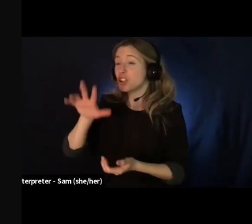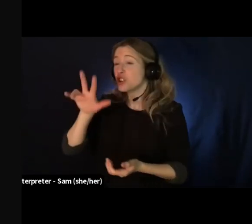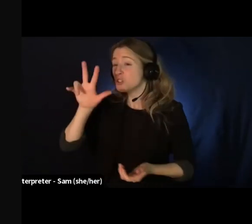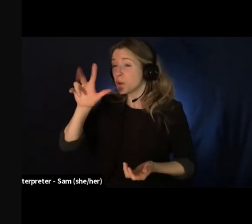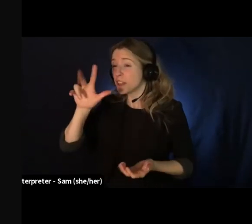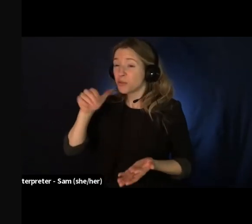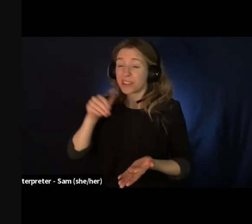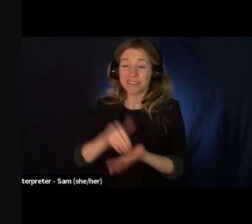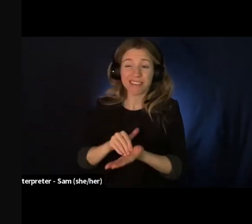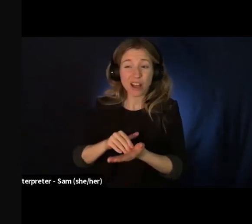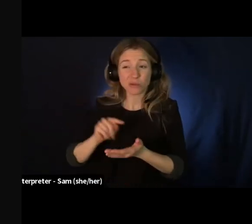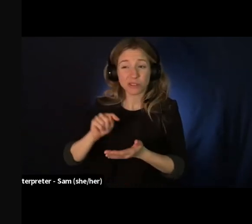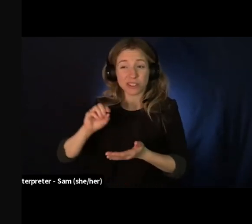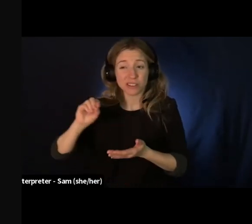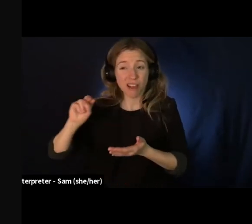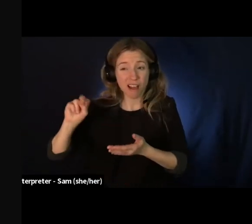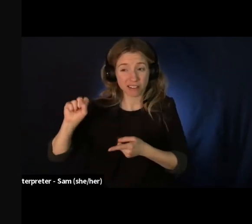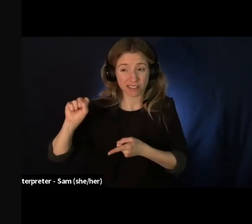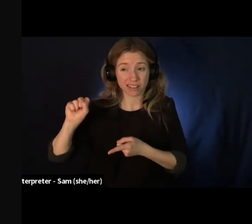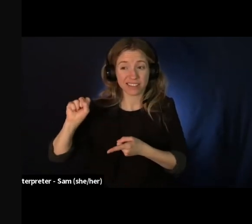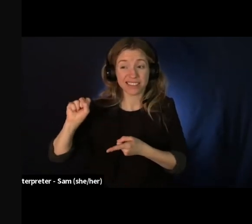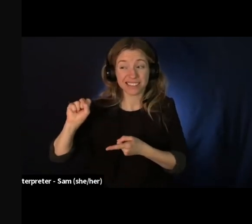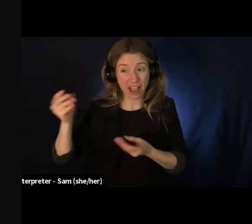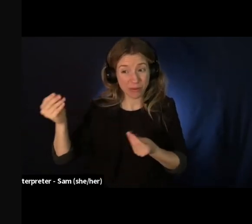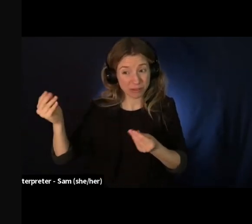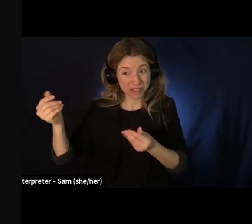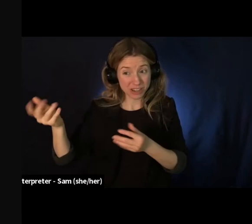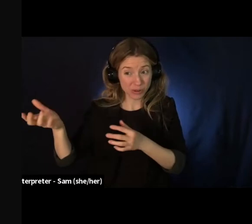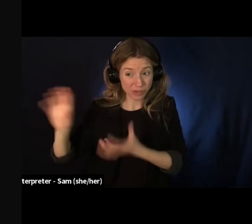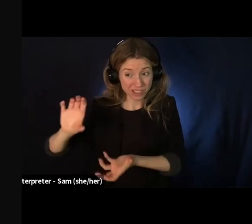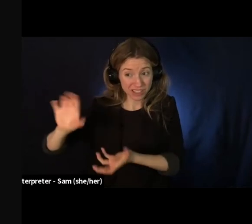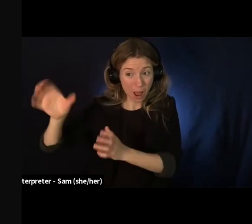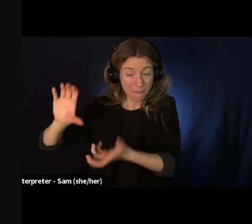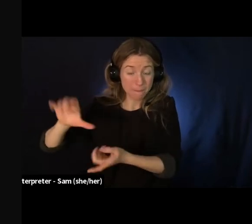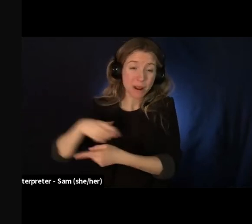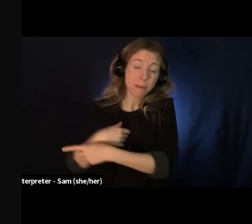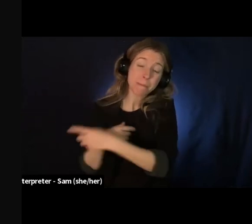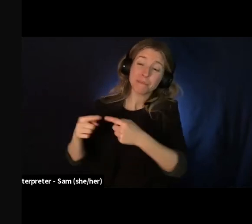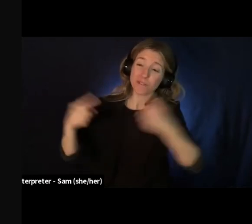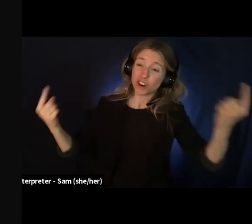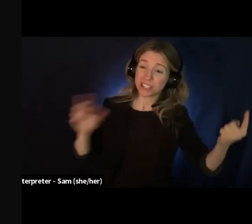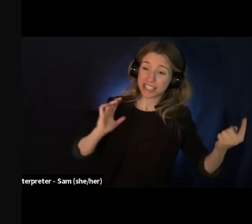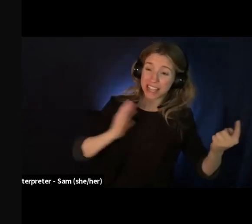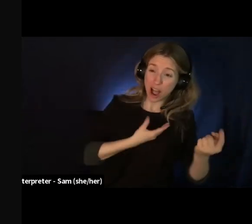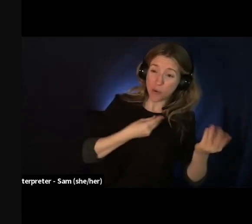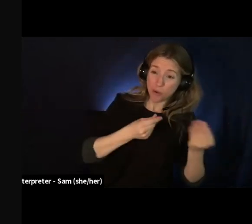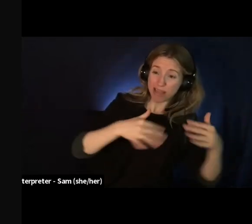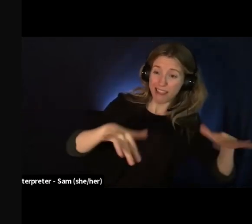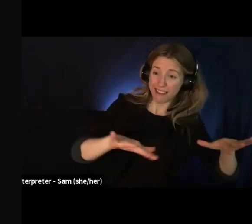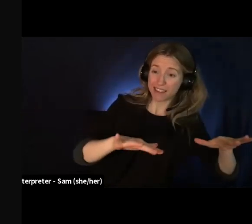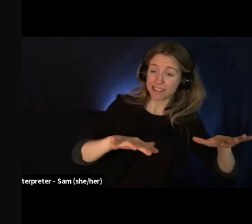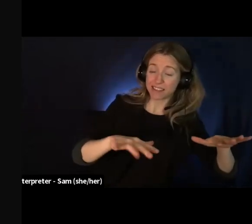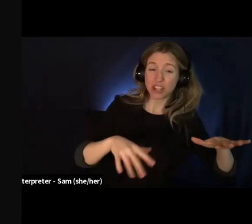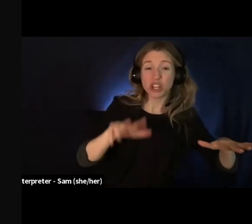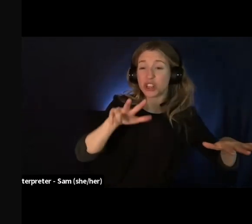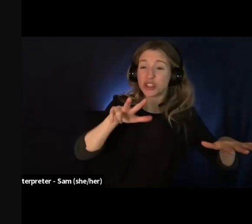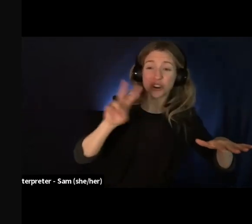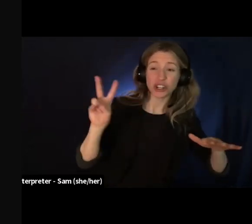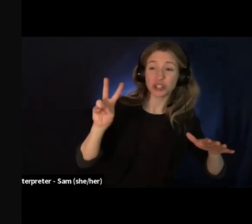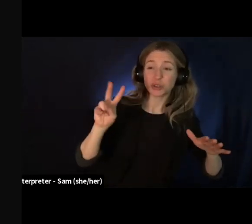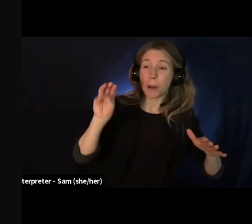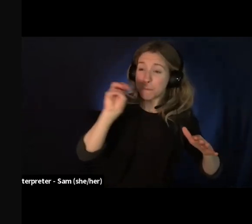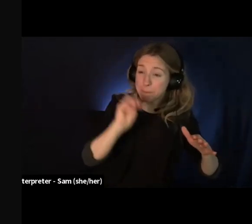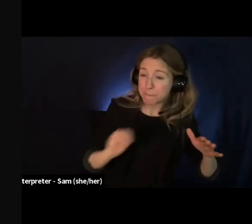one place. This is 32 million tons times 10, which